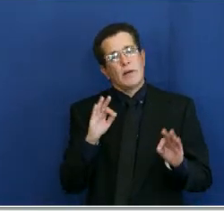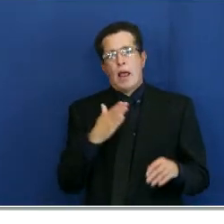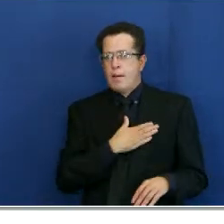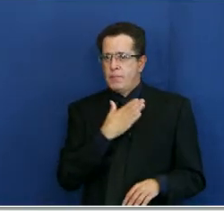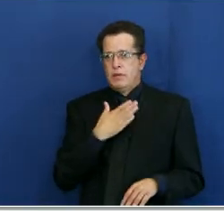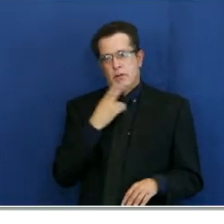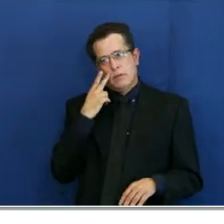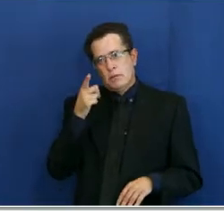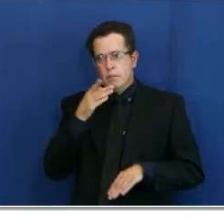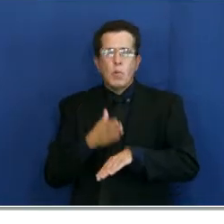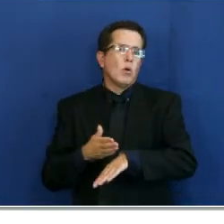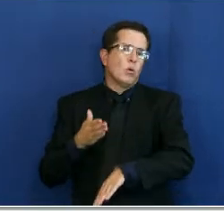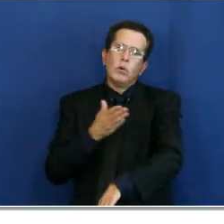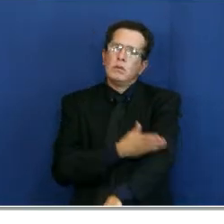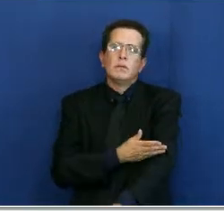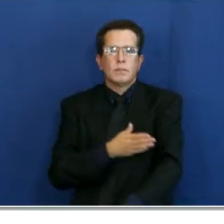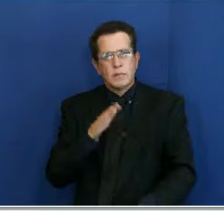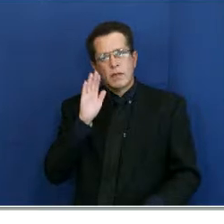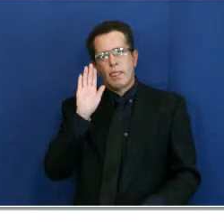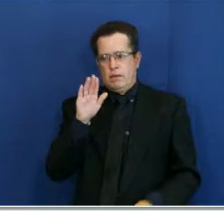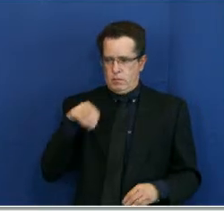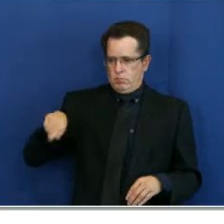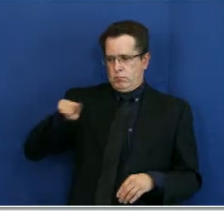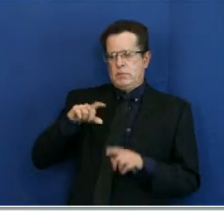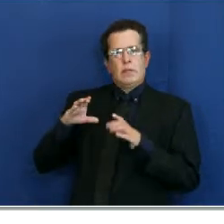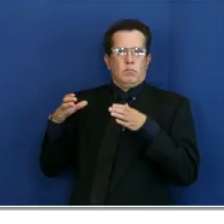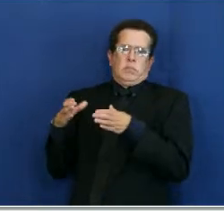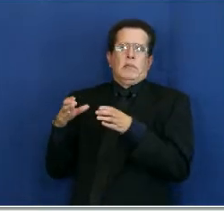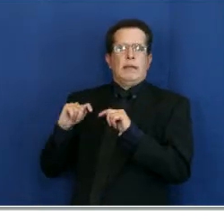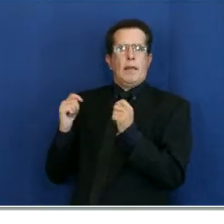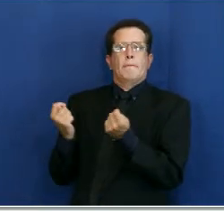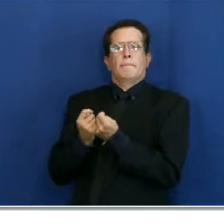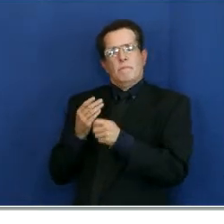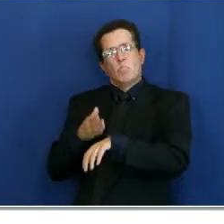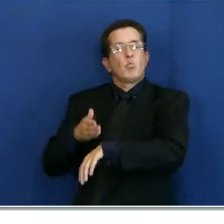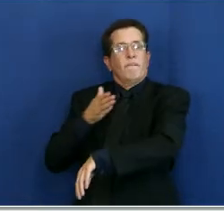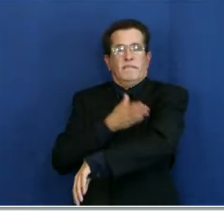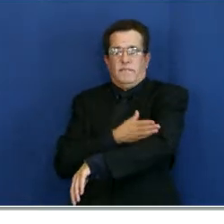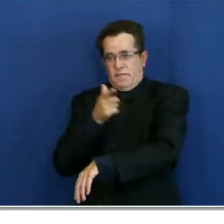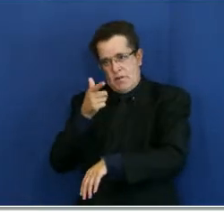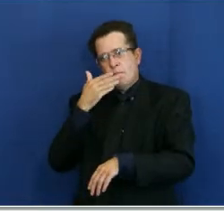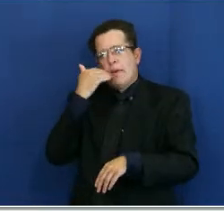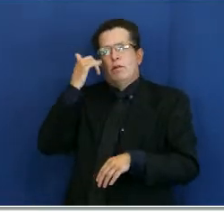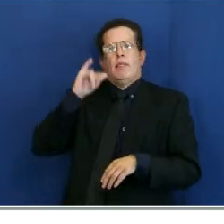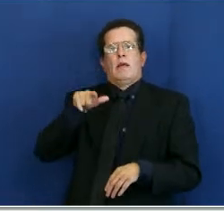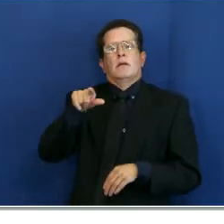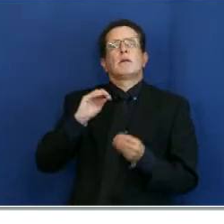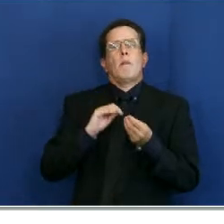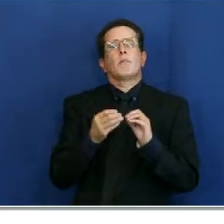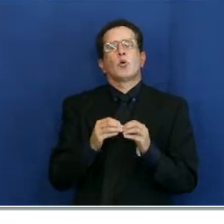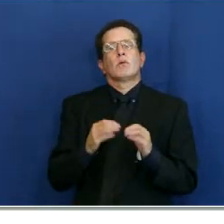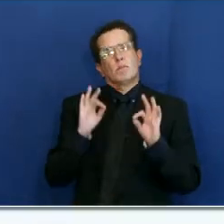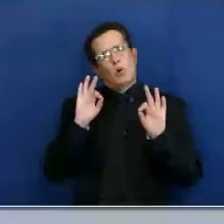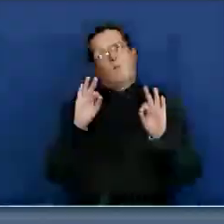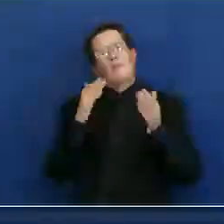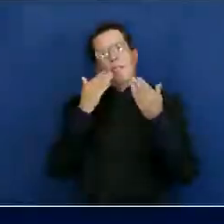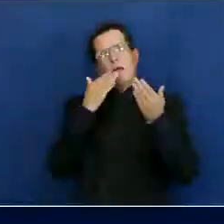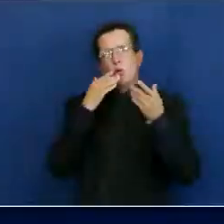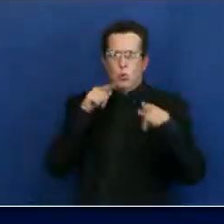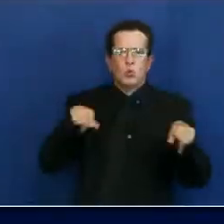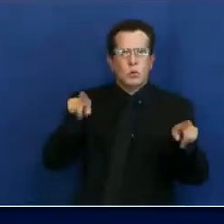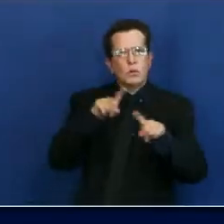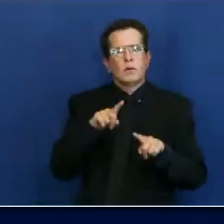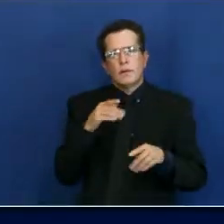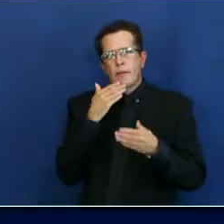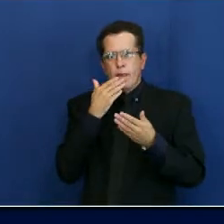about the resolution and the normalization of this particular metric. Thank you. Going